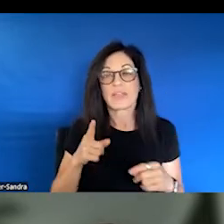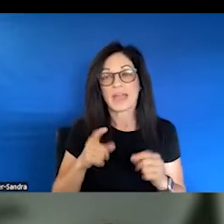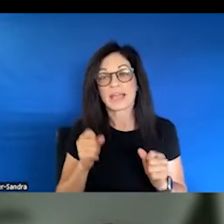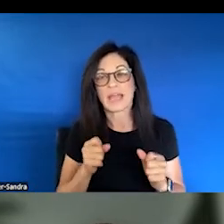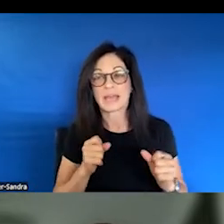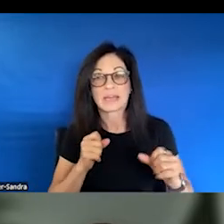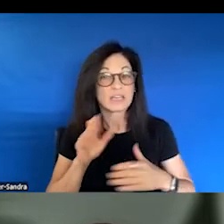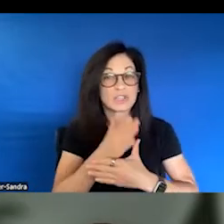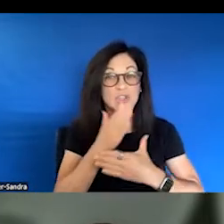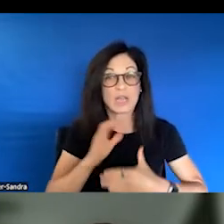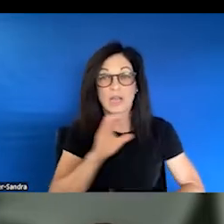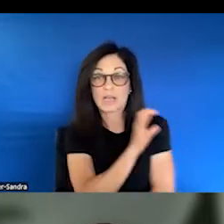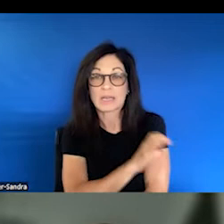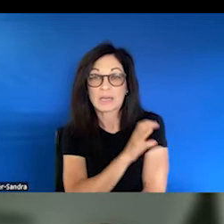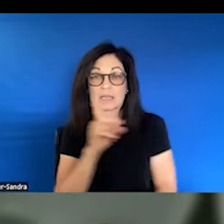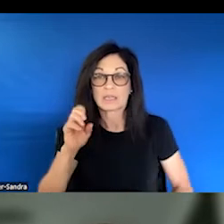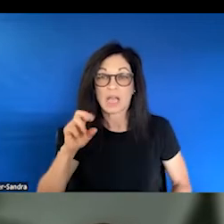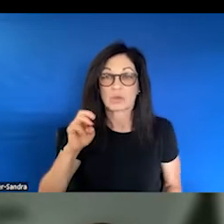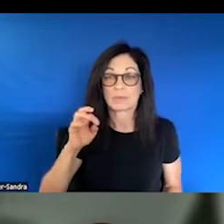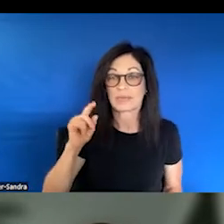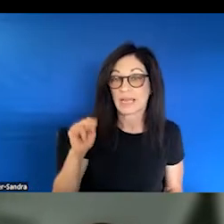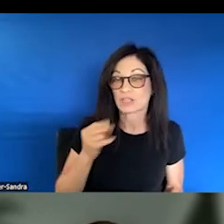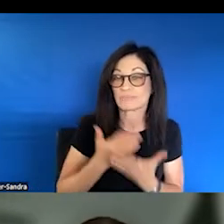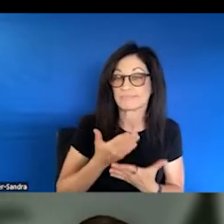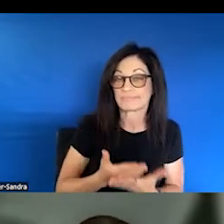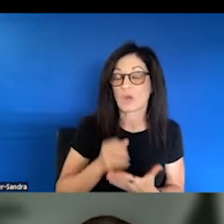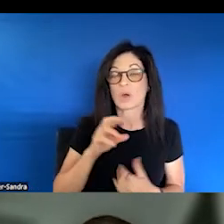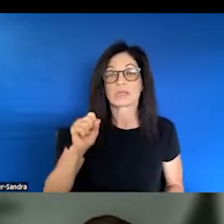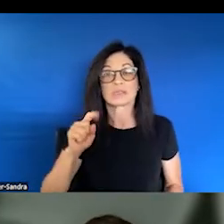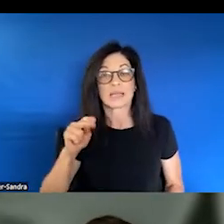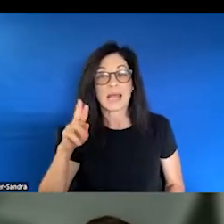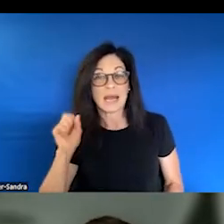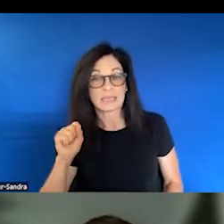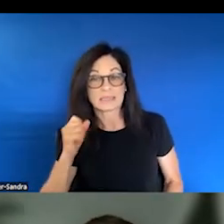They can share clinical documentation, go through status steps.